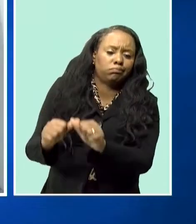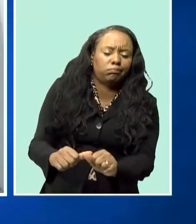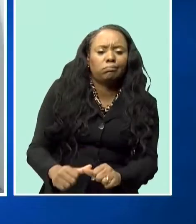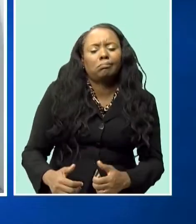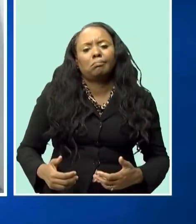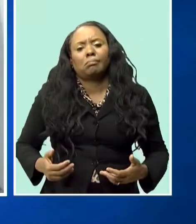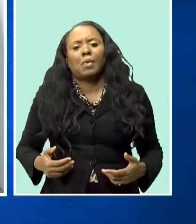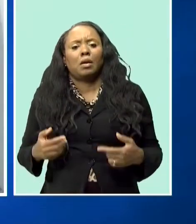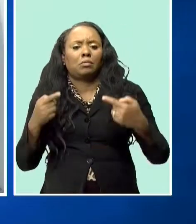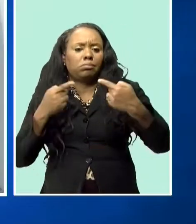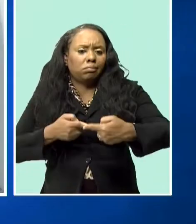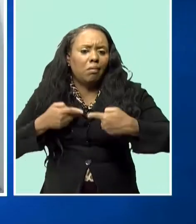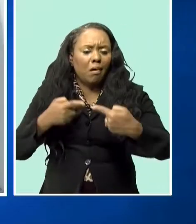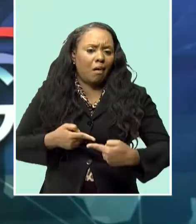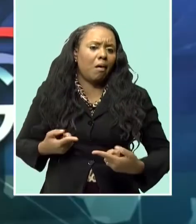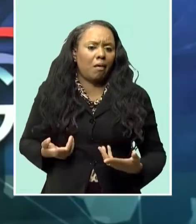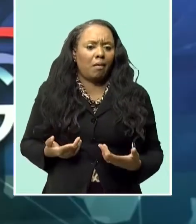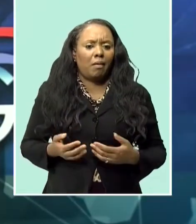of struggle.